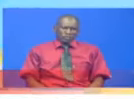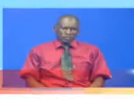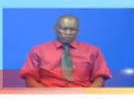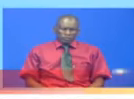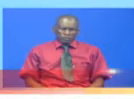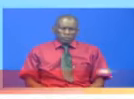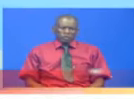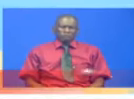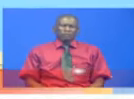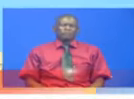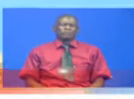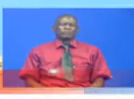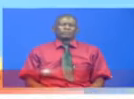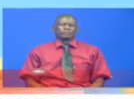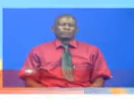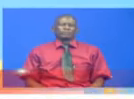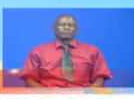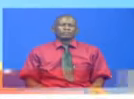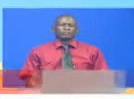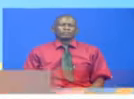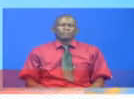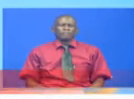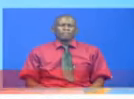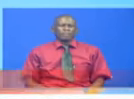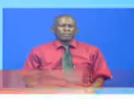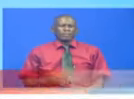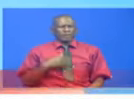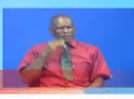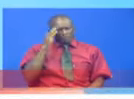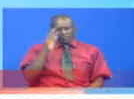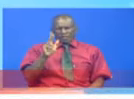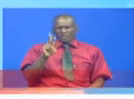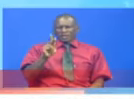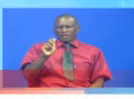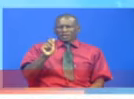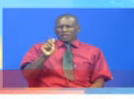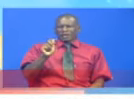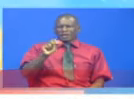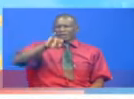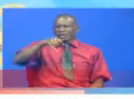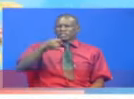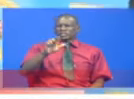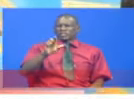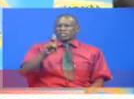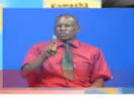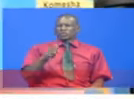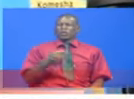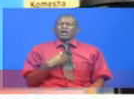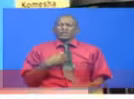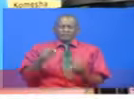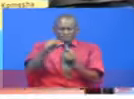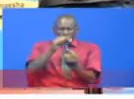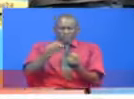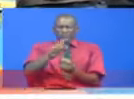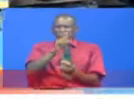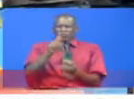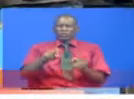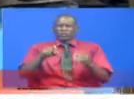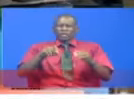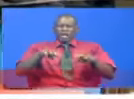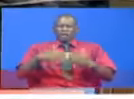Thank you, Kasir Rashid. I think Kajiro had a specific question on the number of patients who are under critical